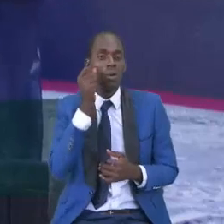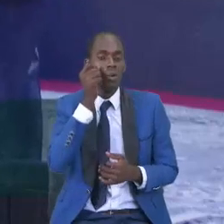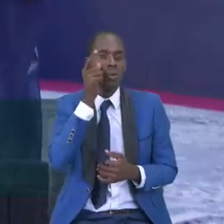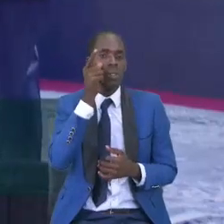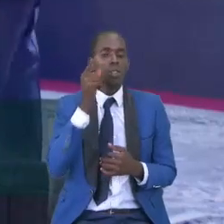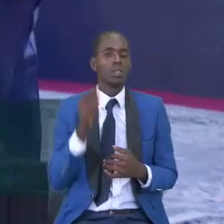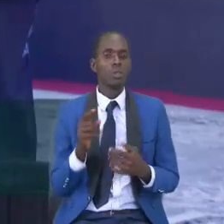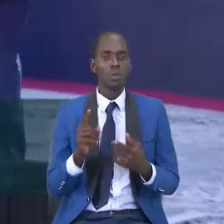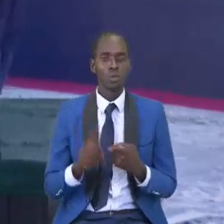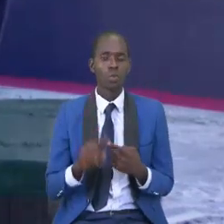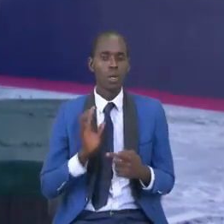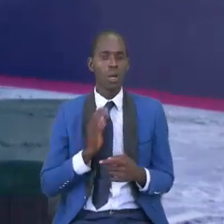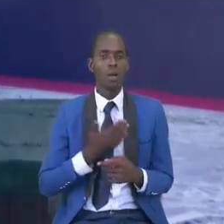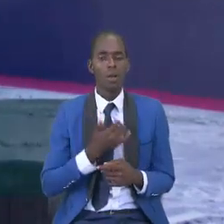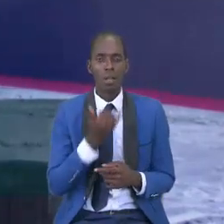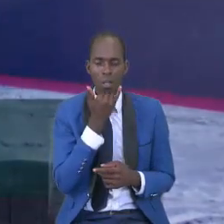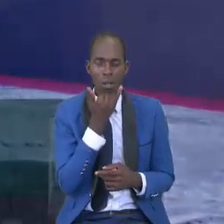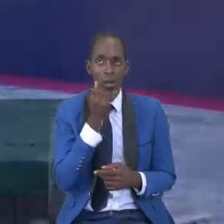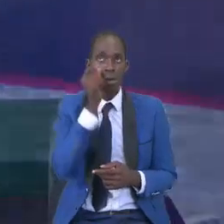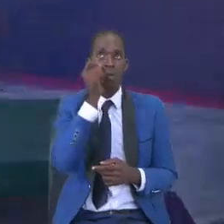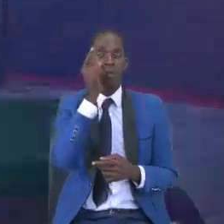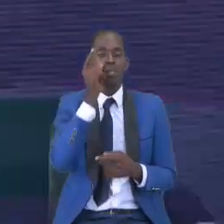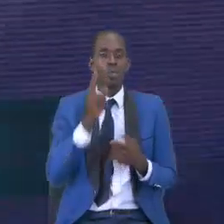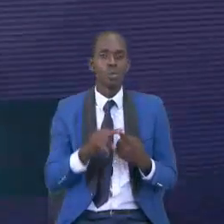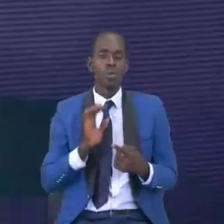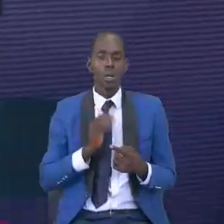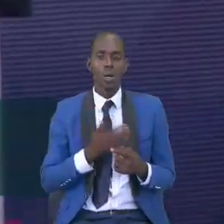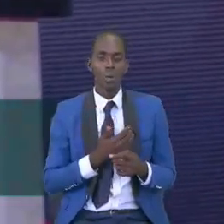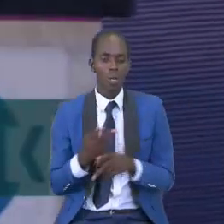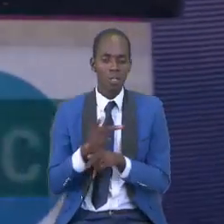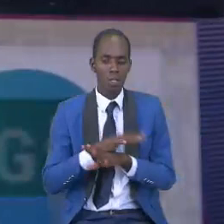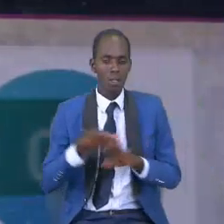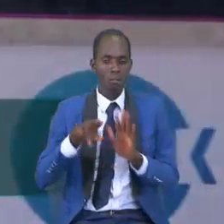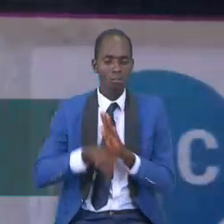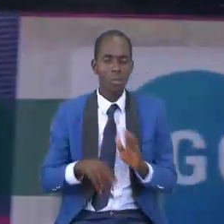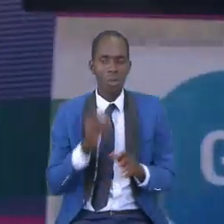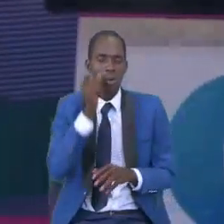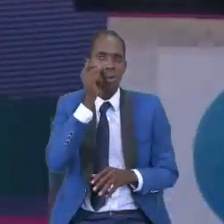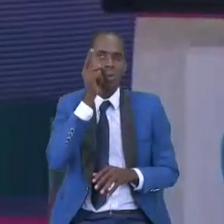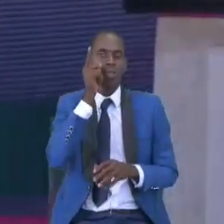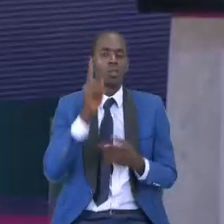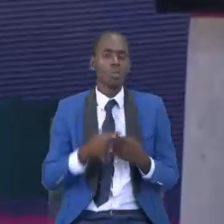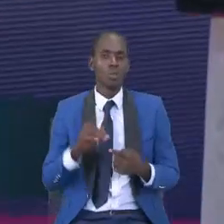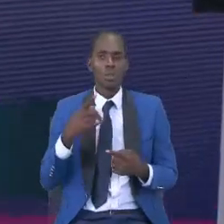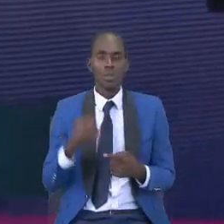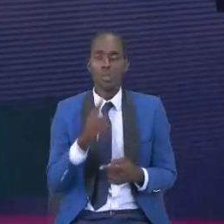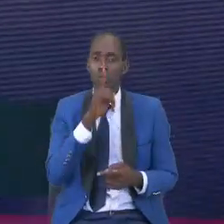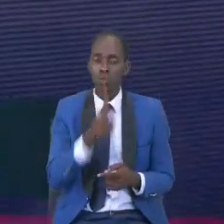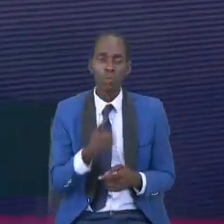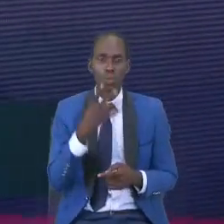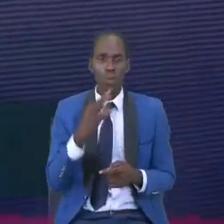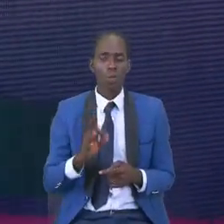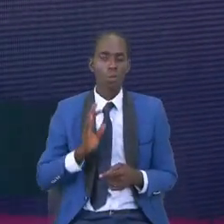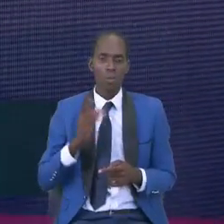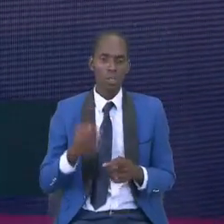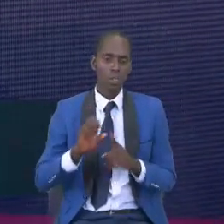carelessness, we're awakening to the reality of the situation in our lives, and we'll say, enough is enough.